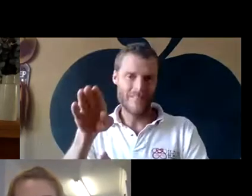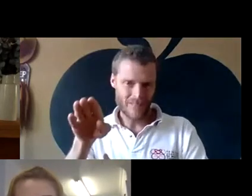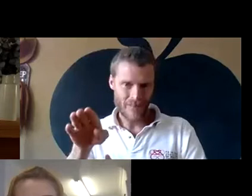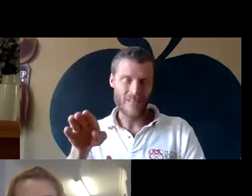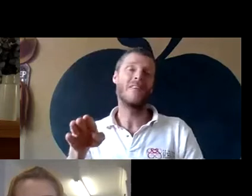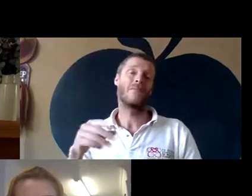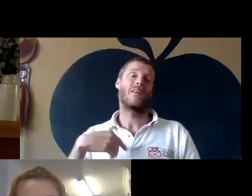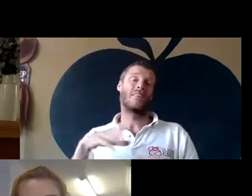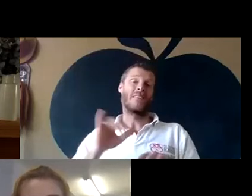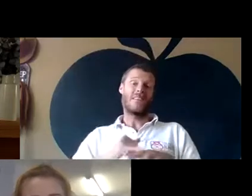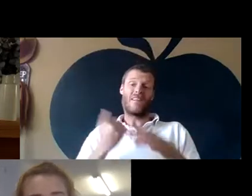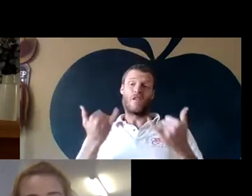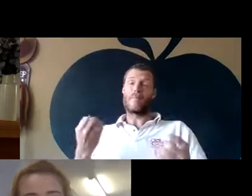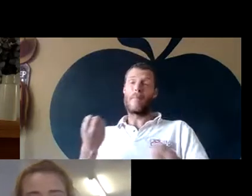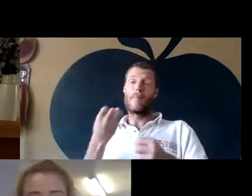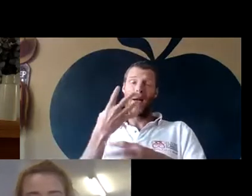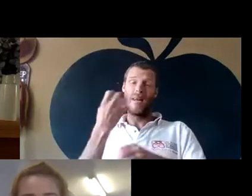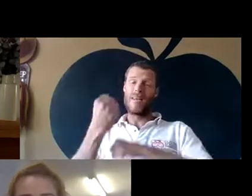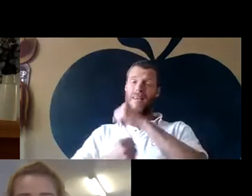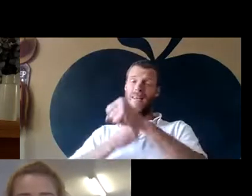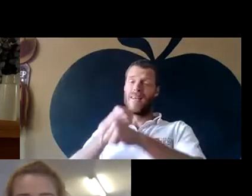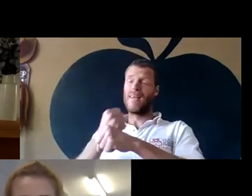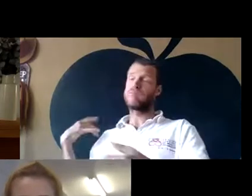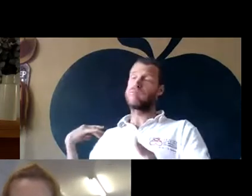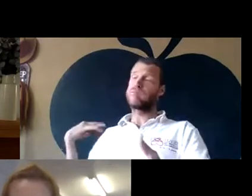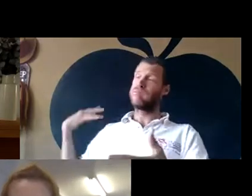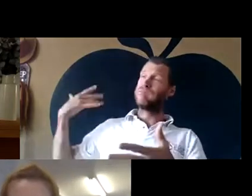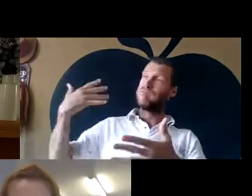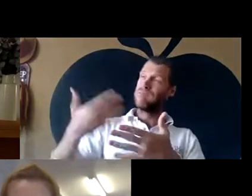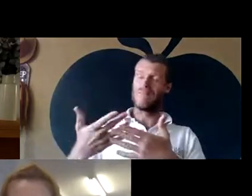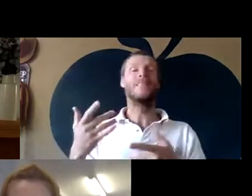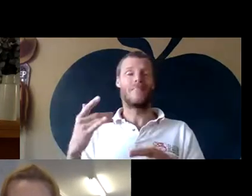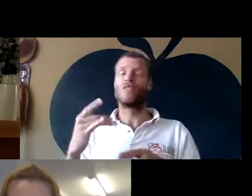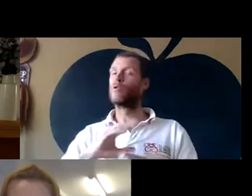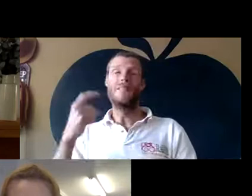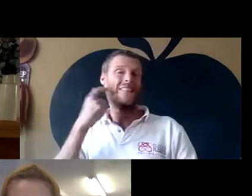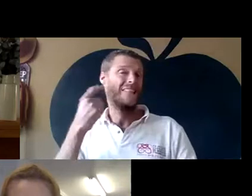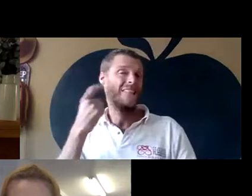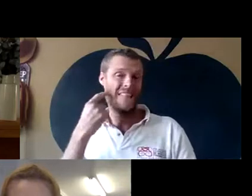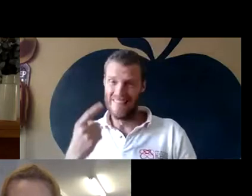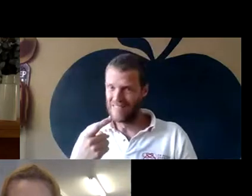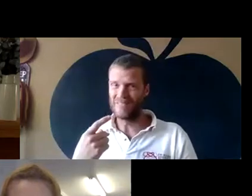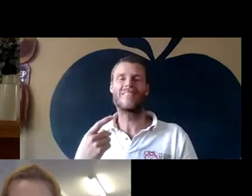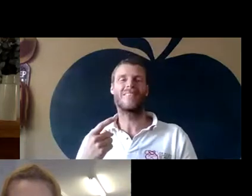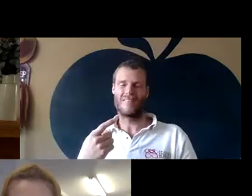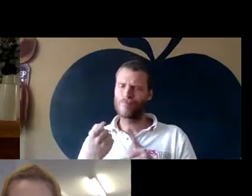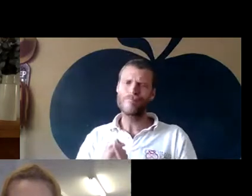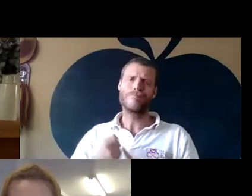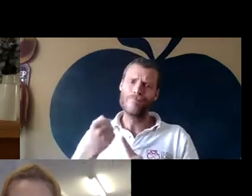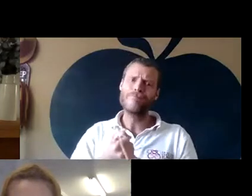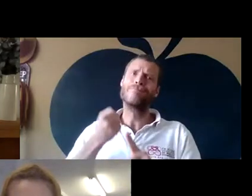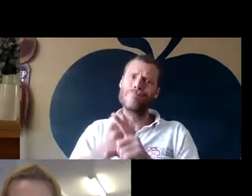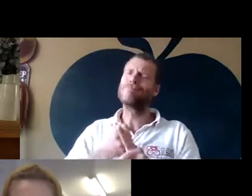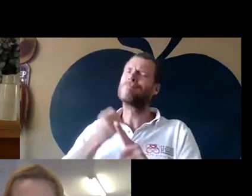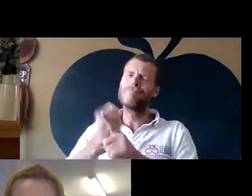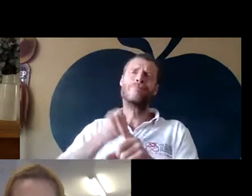sign language with them, and together we can develop together. For many years, it's not